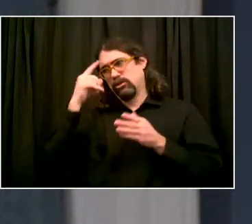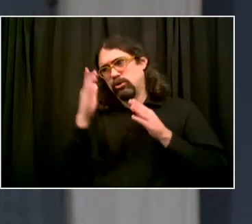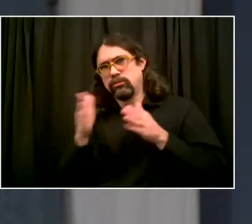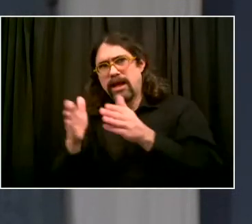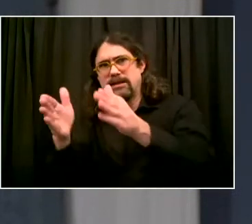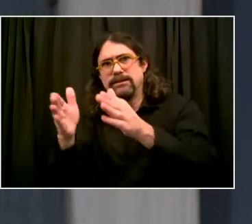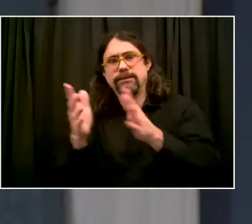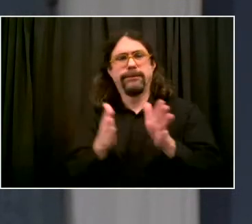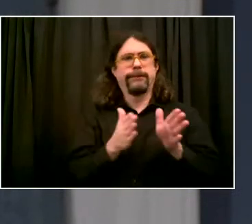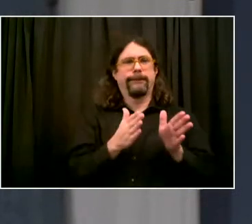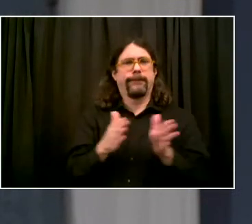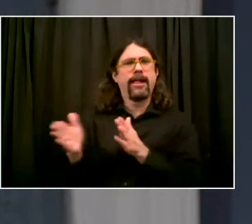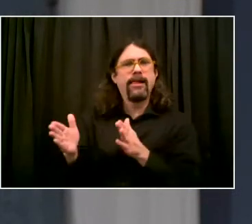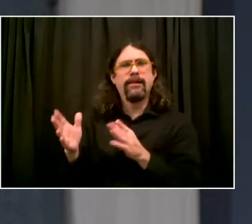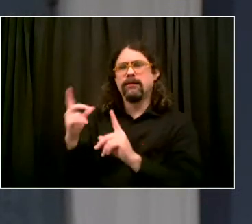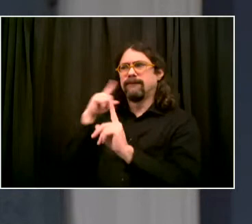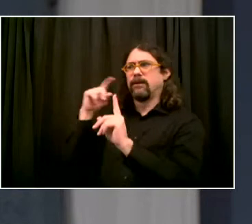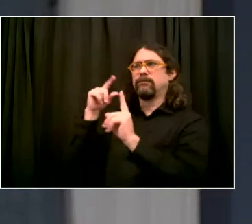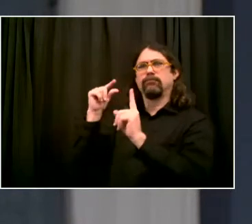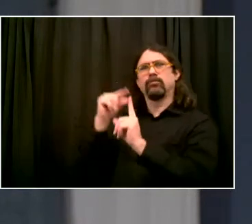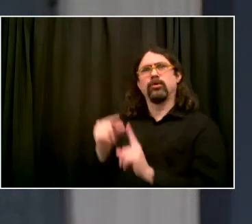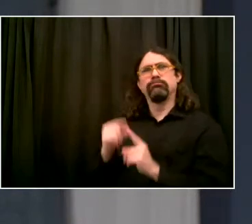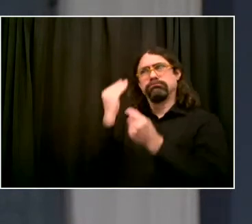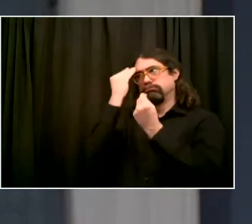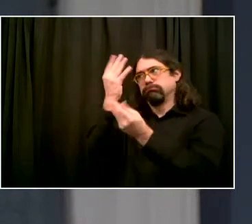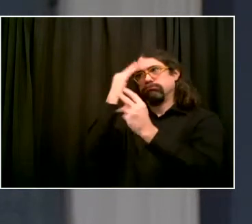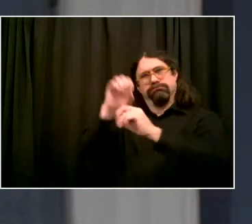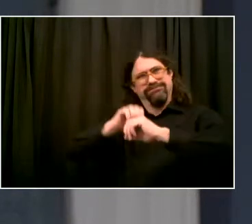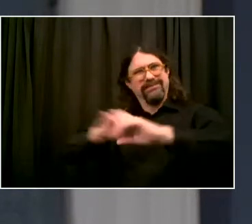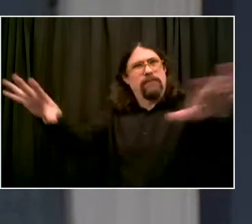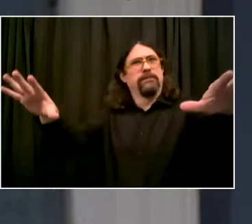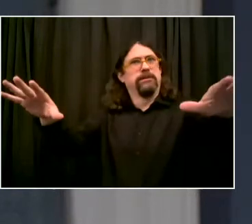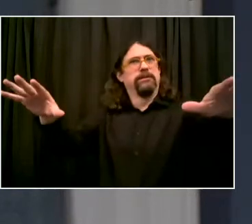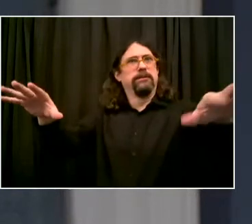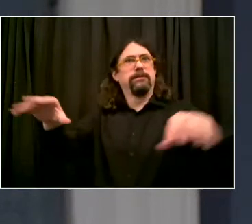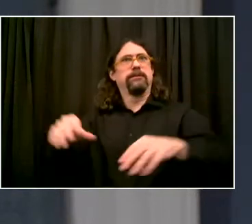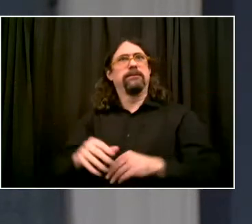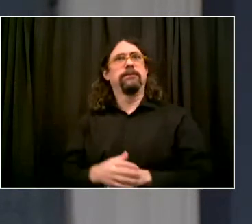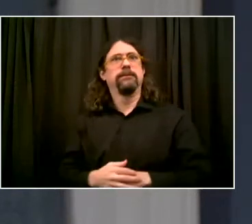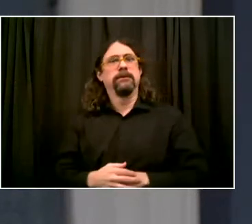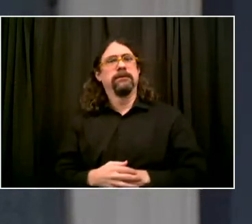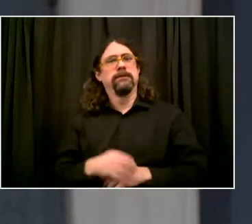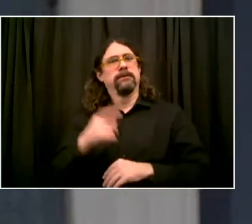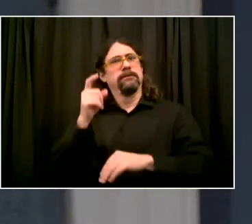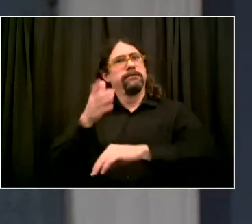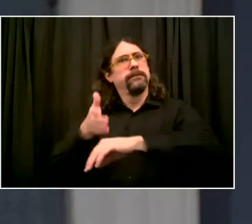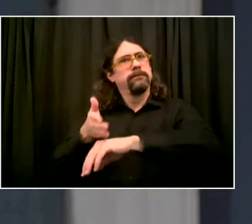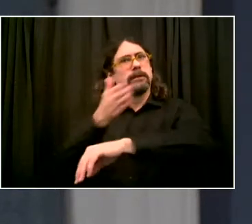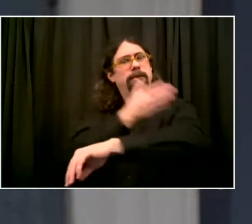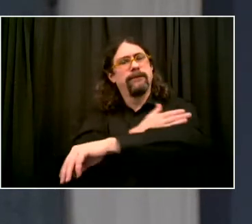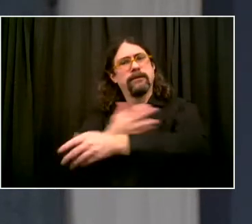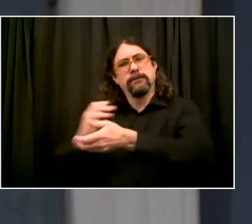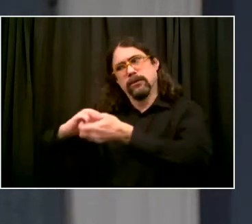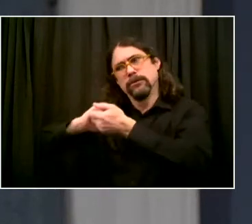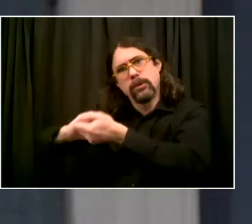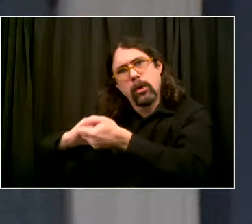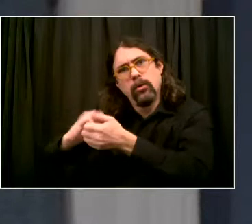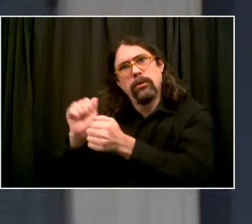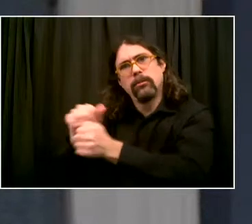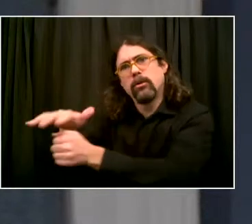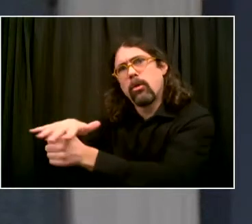build trust with local leaders, bring vaccinations closer to home, and address hesitancy by making sure we're listening to